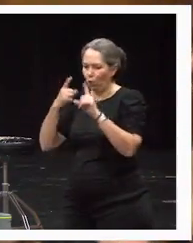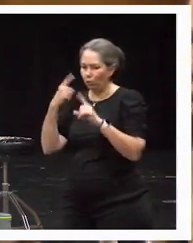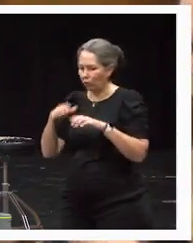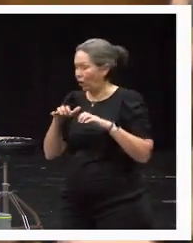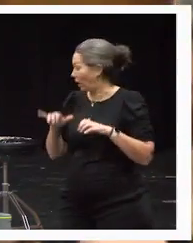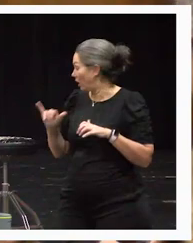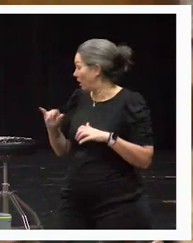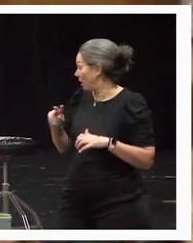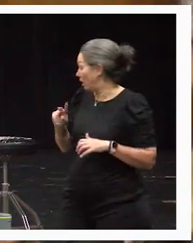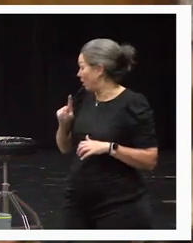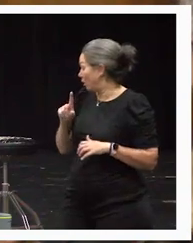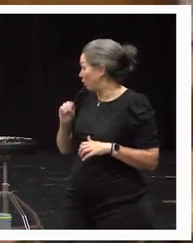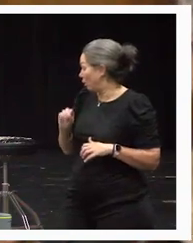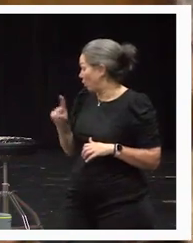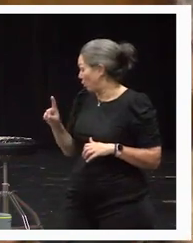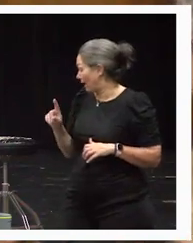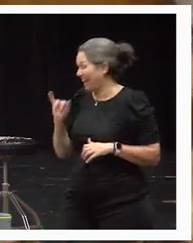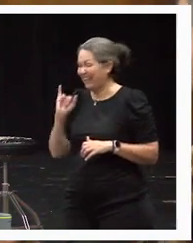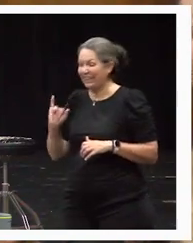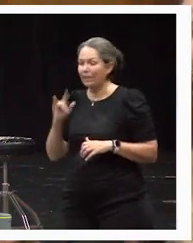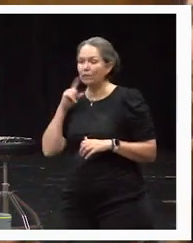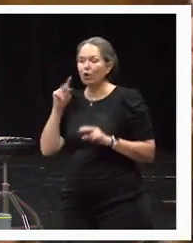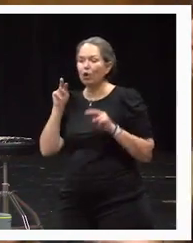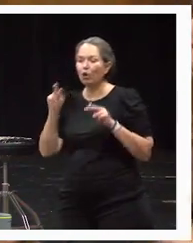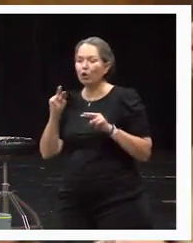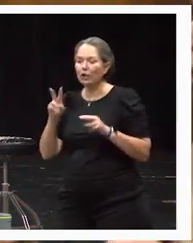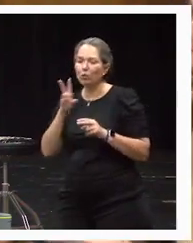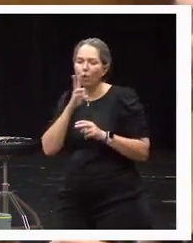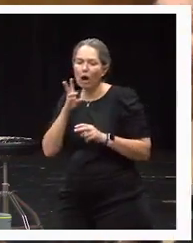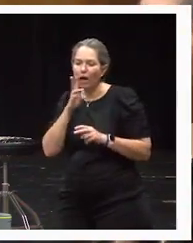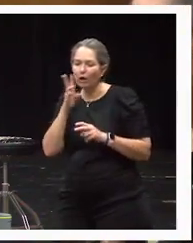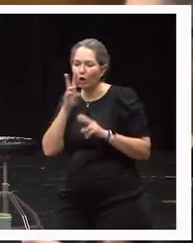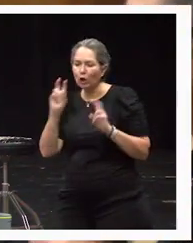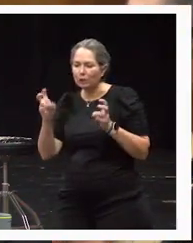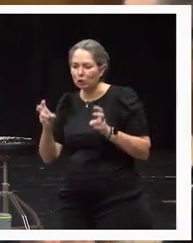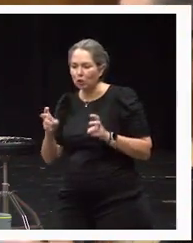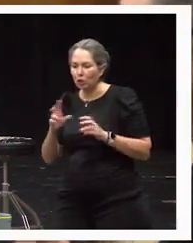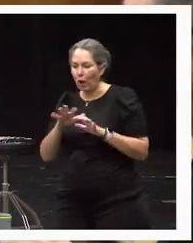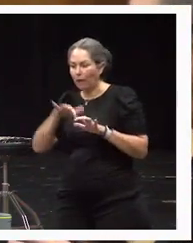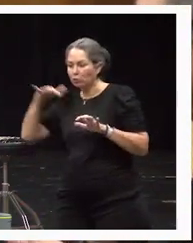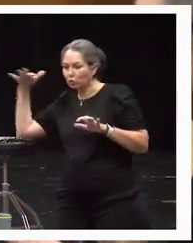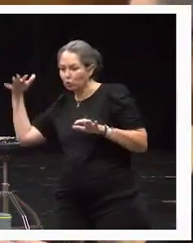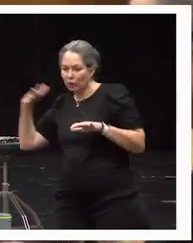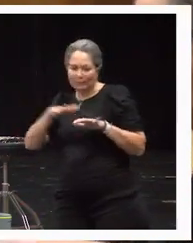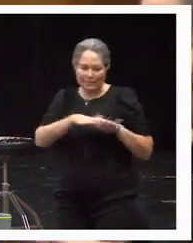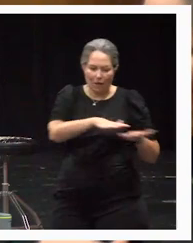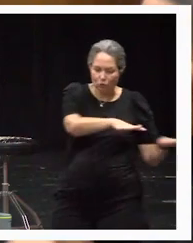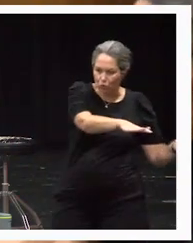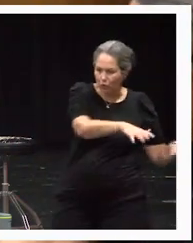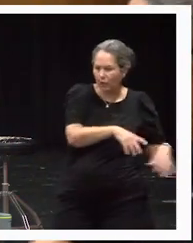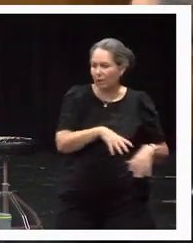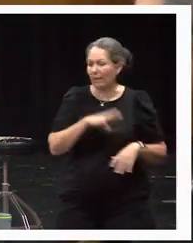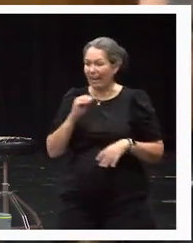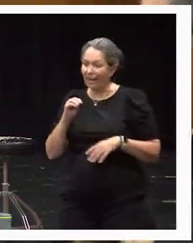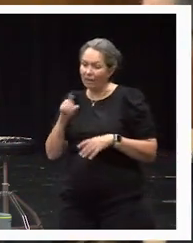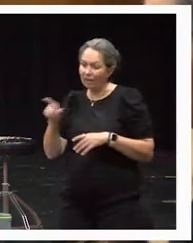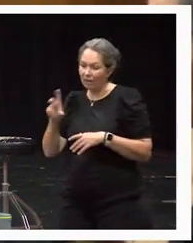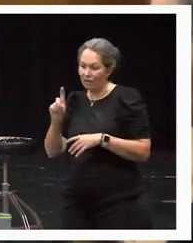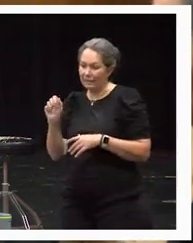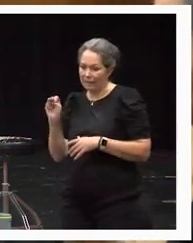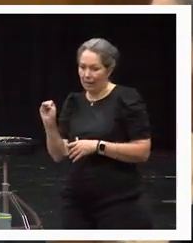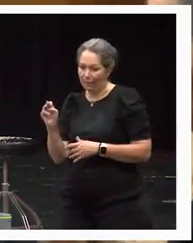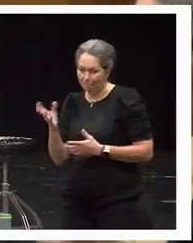group that would look at water issues and, you know, upstream and downstream and presumably Wrightsville.